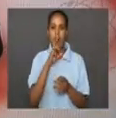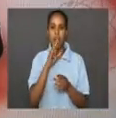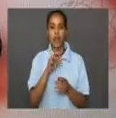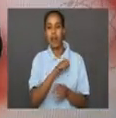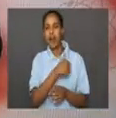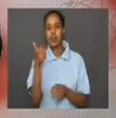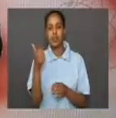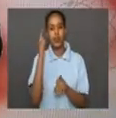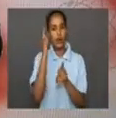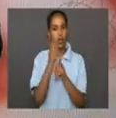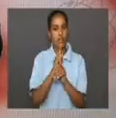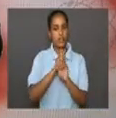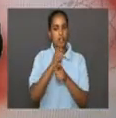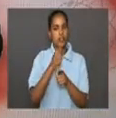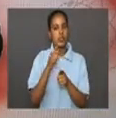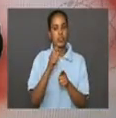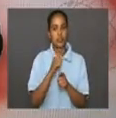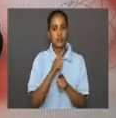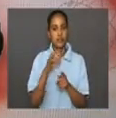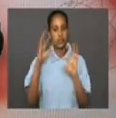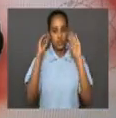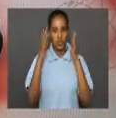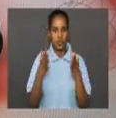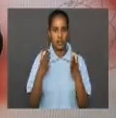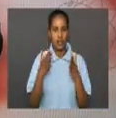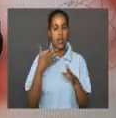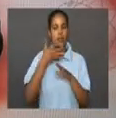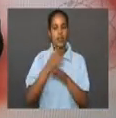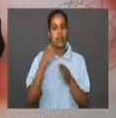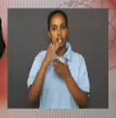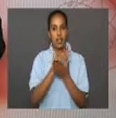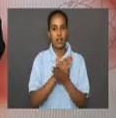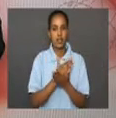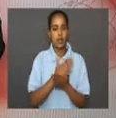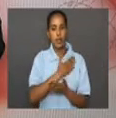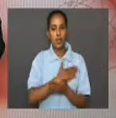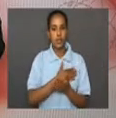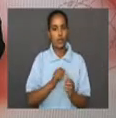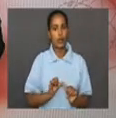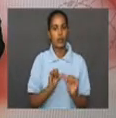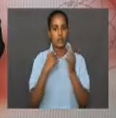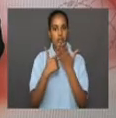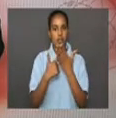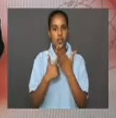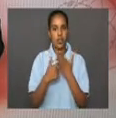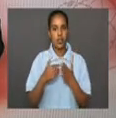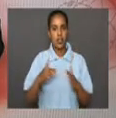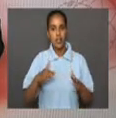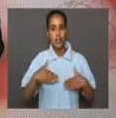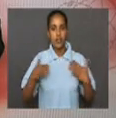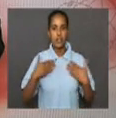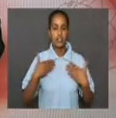There are many other correct answers as well. Teacher, after the lesson, please continue